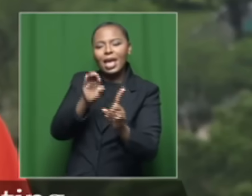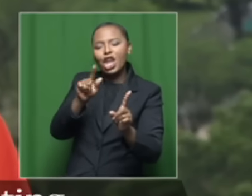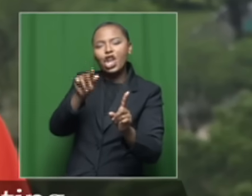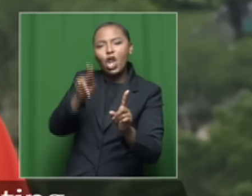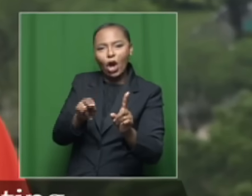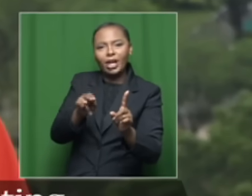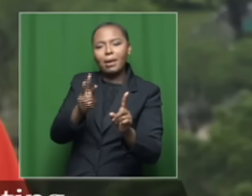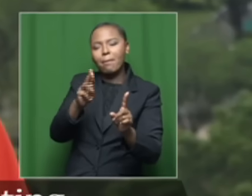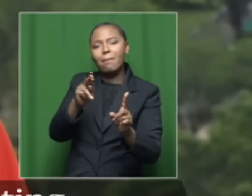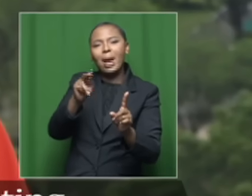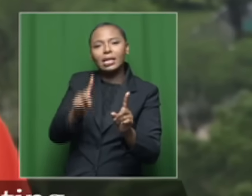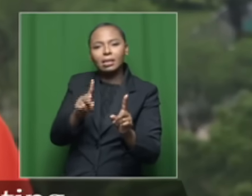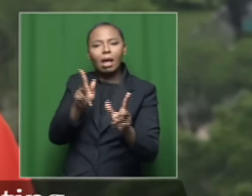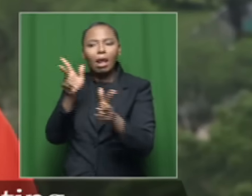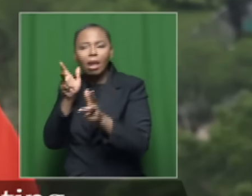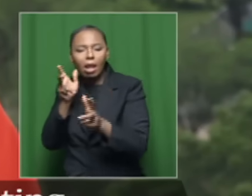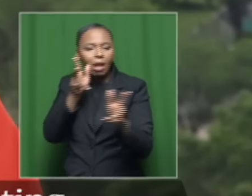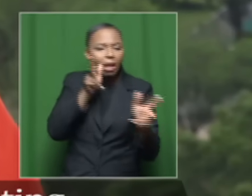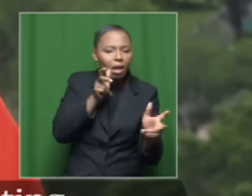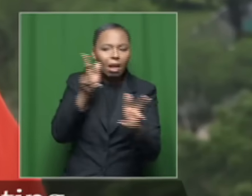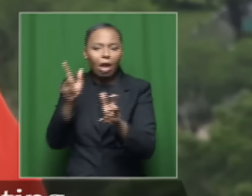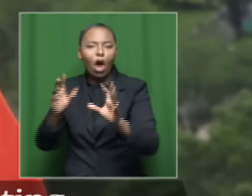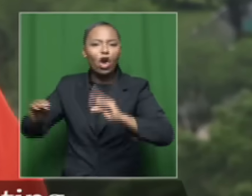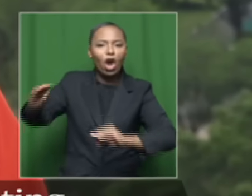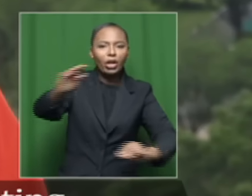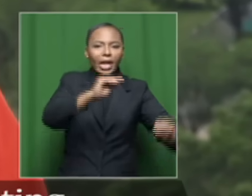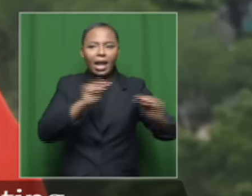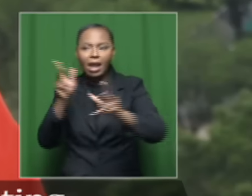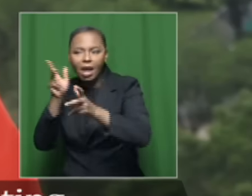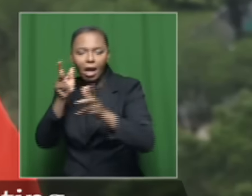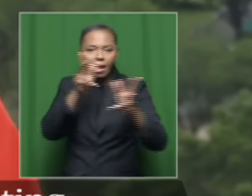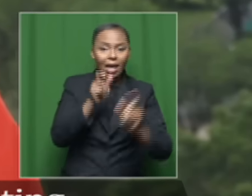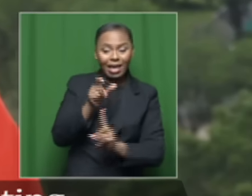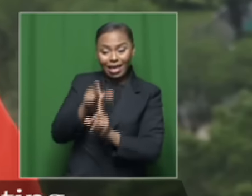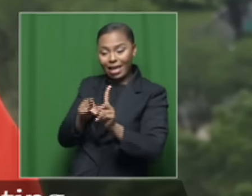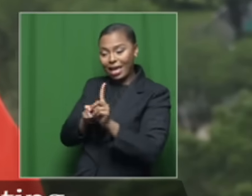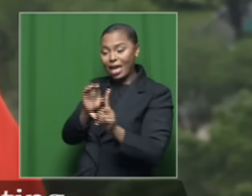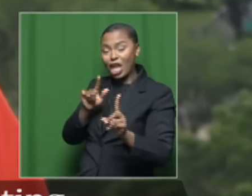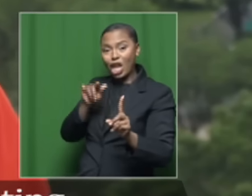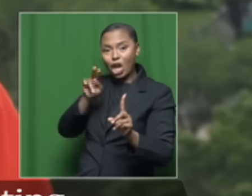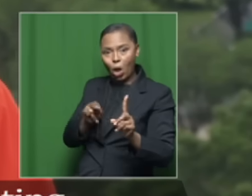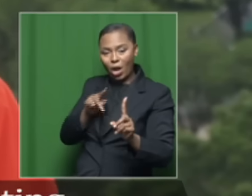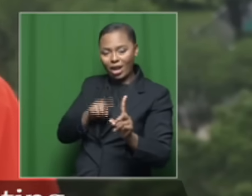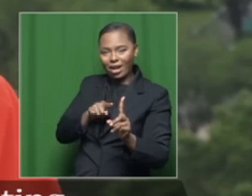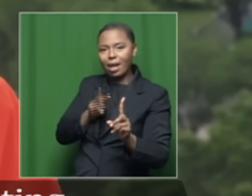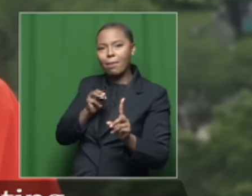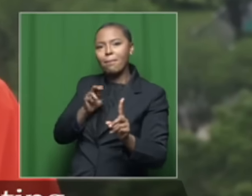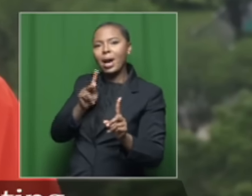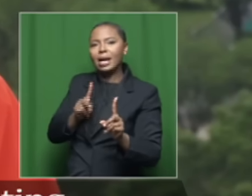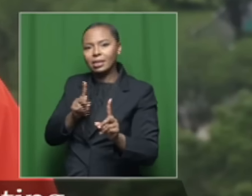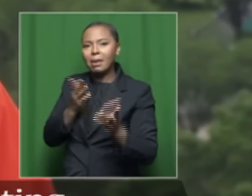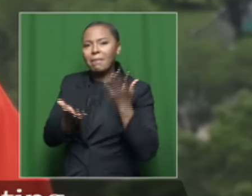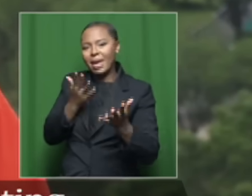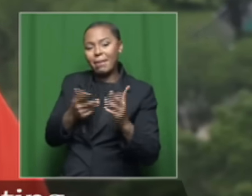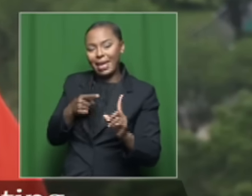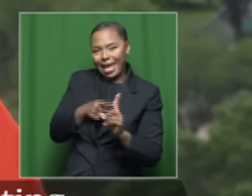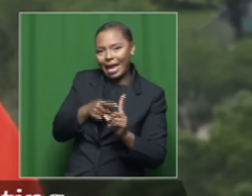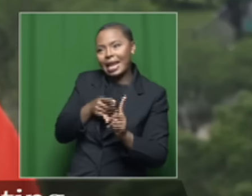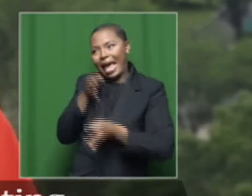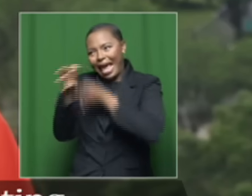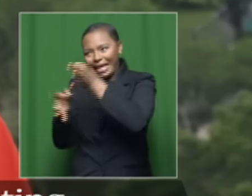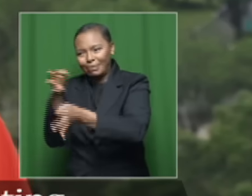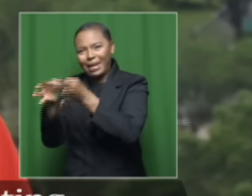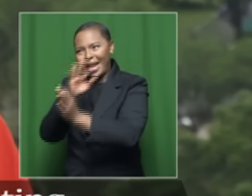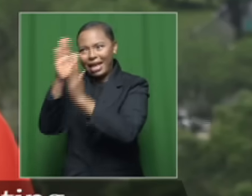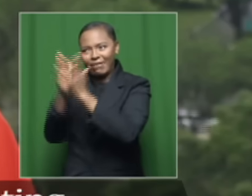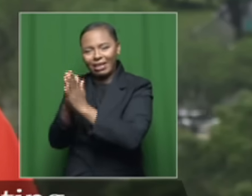Office listening to all of this, and of course he is one of the people we think is likely to have told Donald Trump